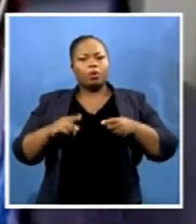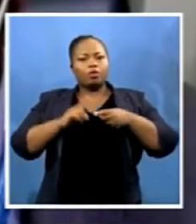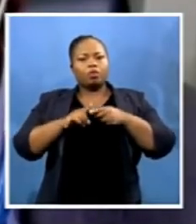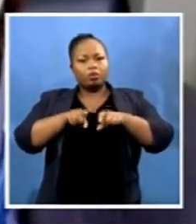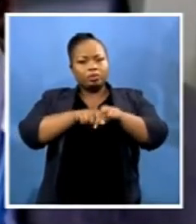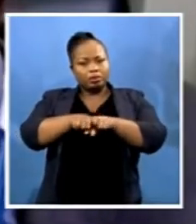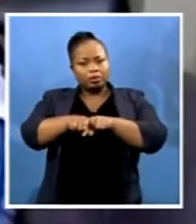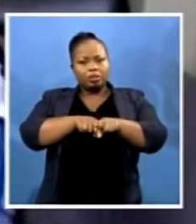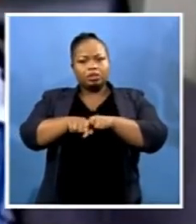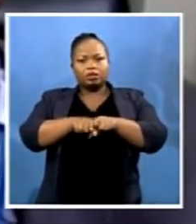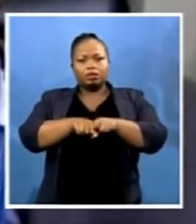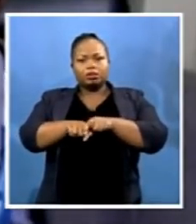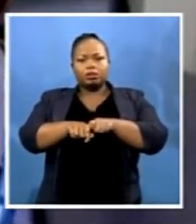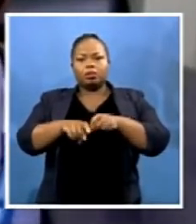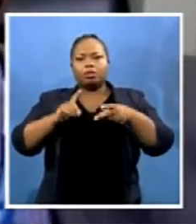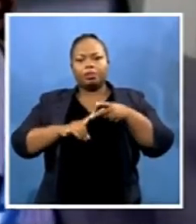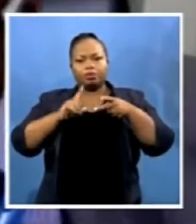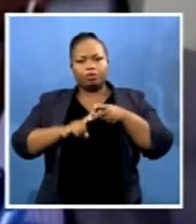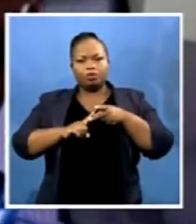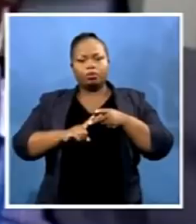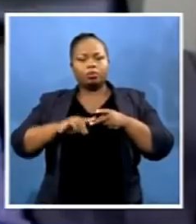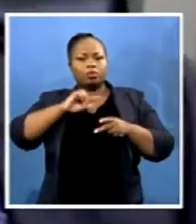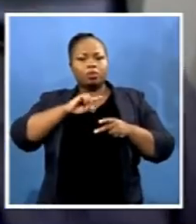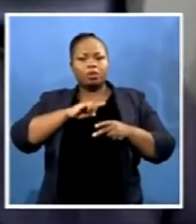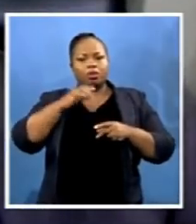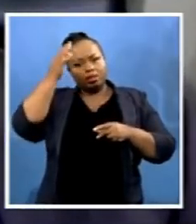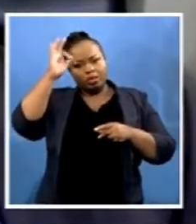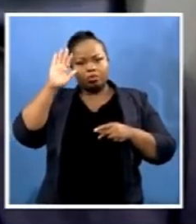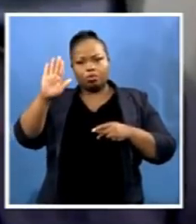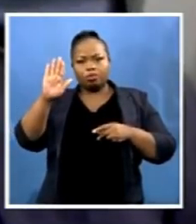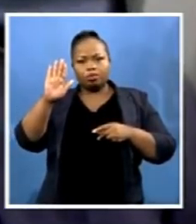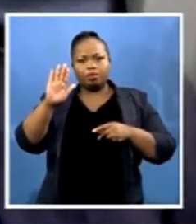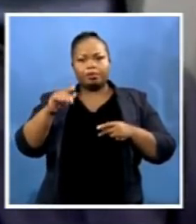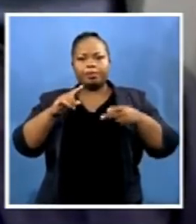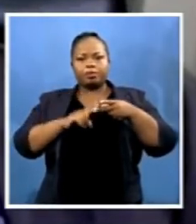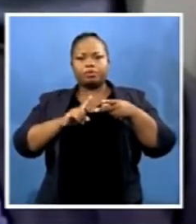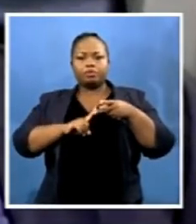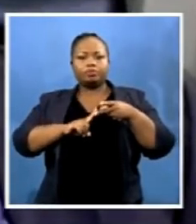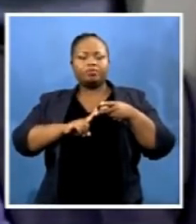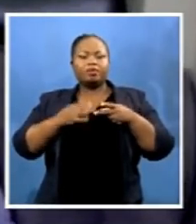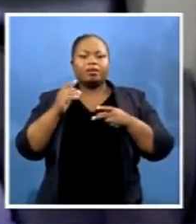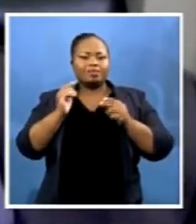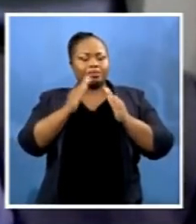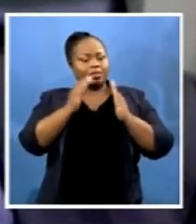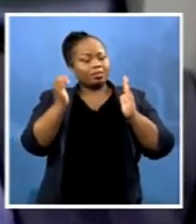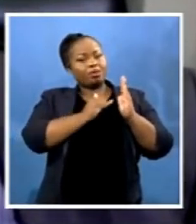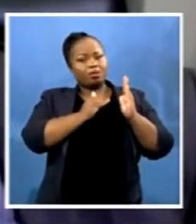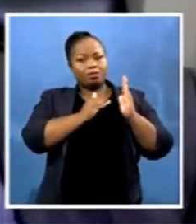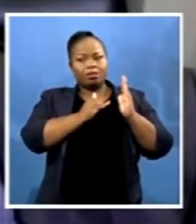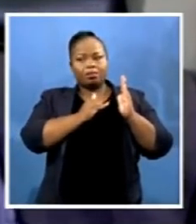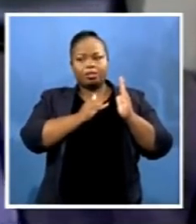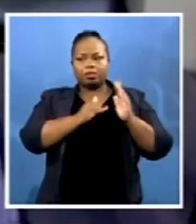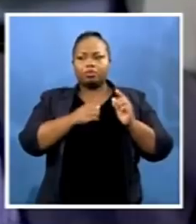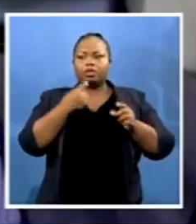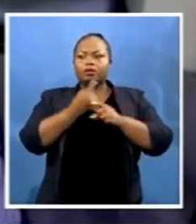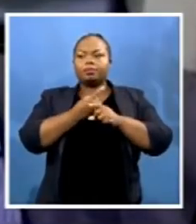still stays. And although the stay at home has been lifted from Accra and Kumasi, the